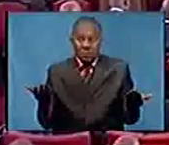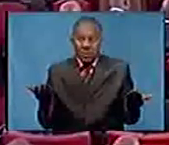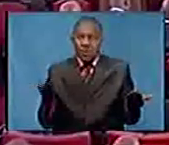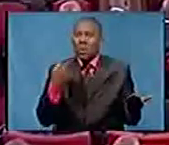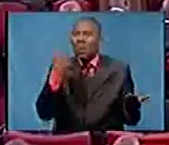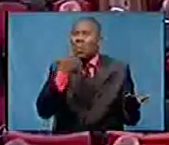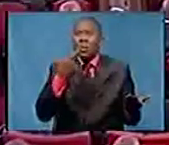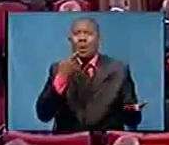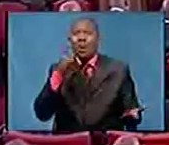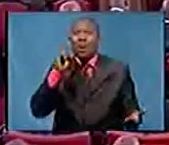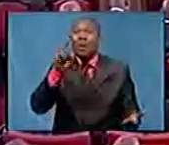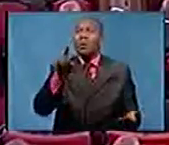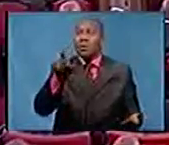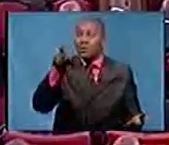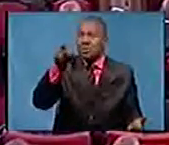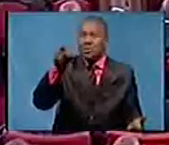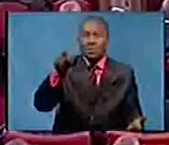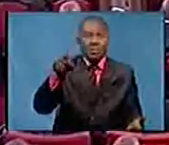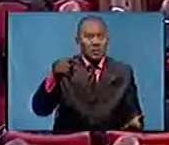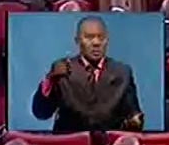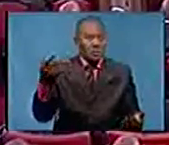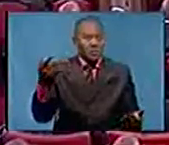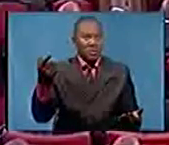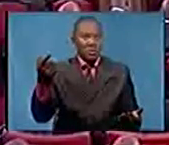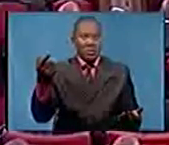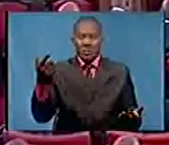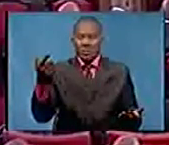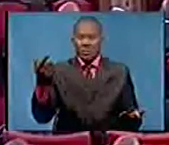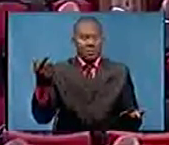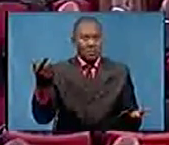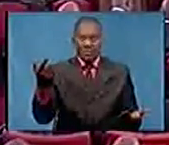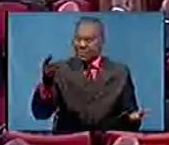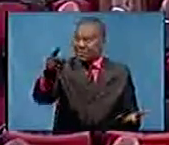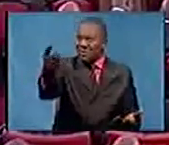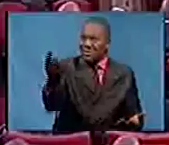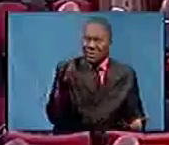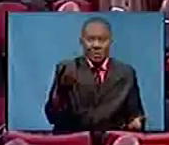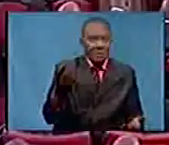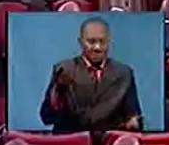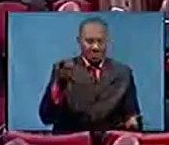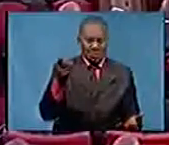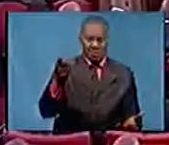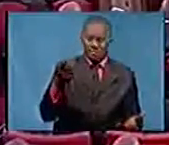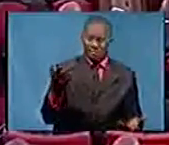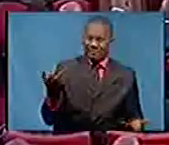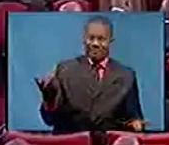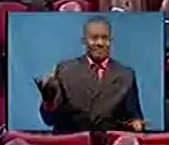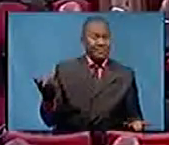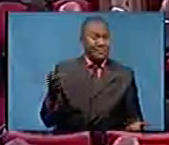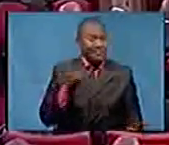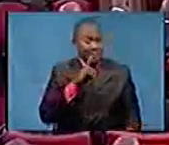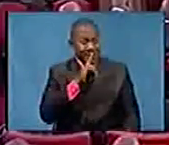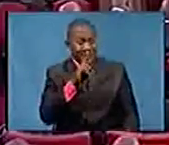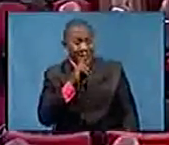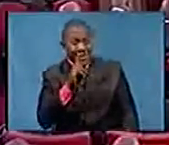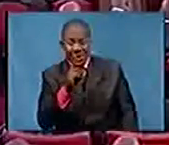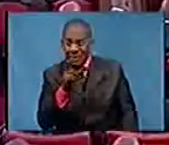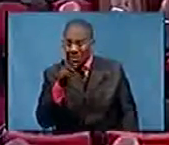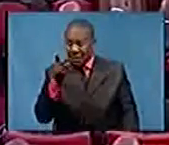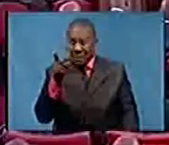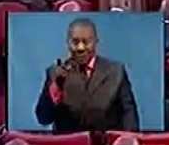us? Where is the genuineness in this type of thing? You see, this is one of